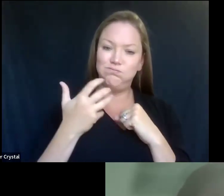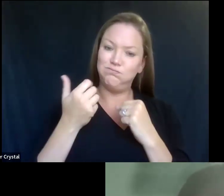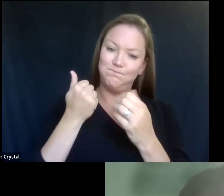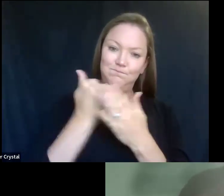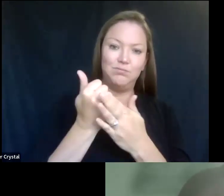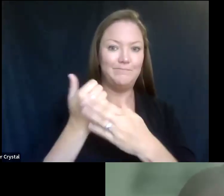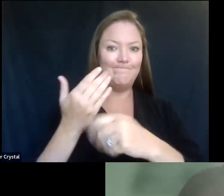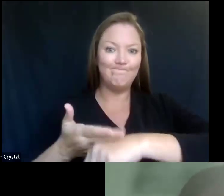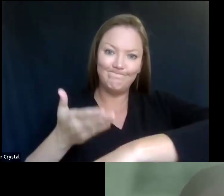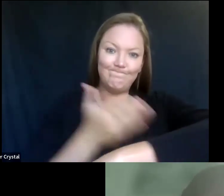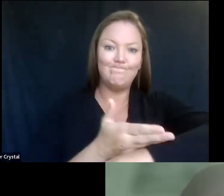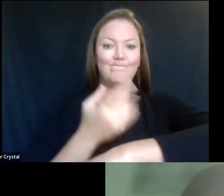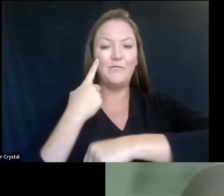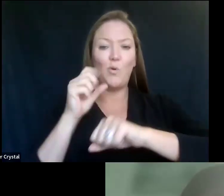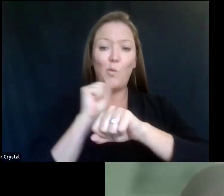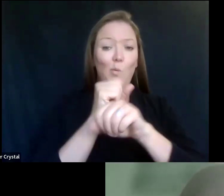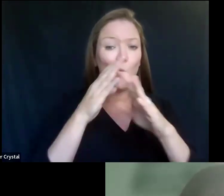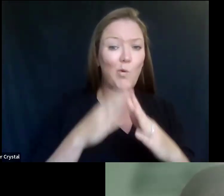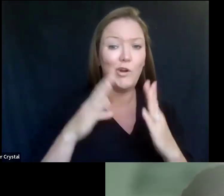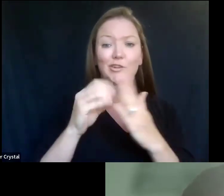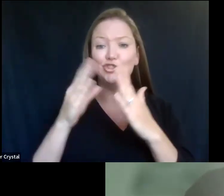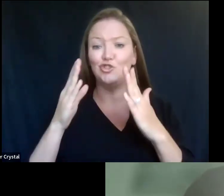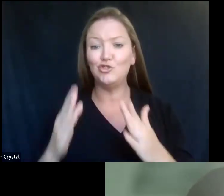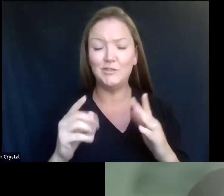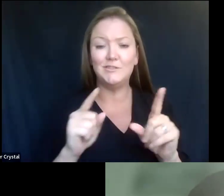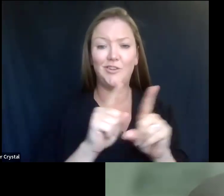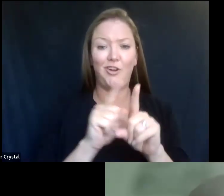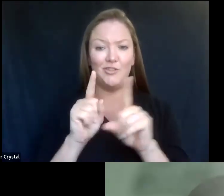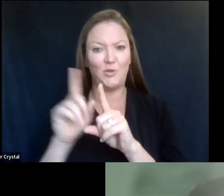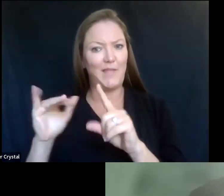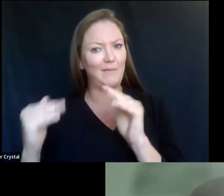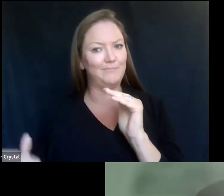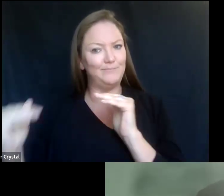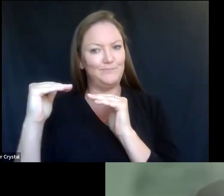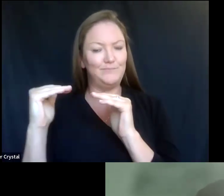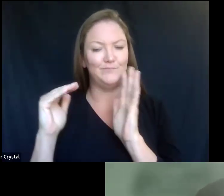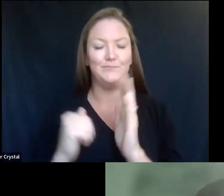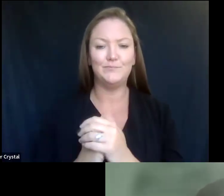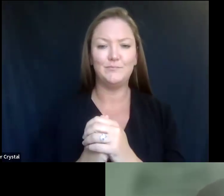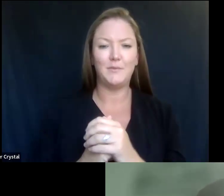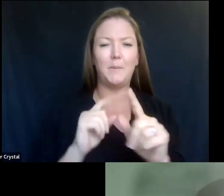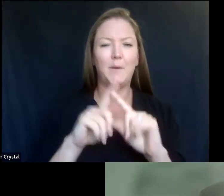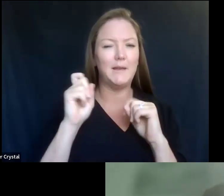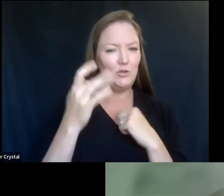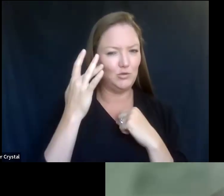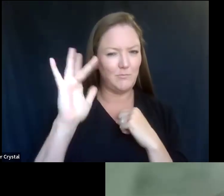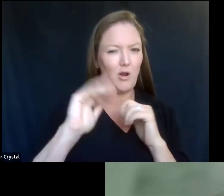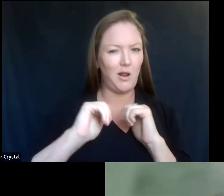workers, for students, and actually help close the digital divide as well. We just have to be more mindful and smart about